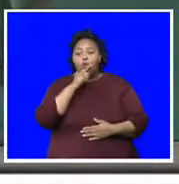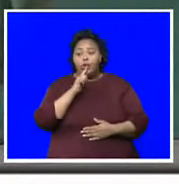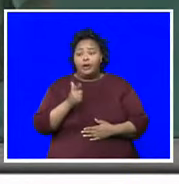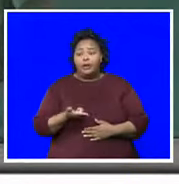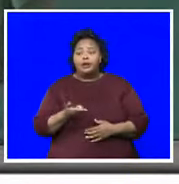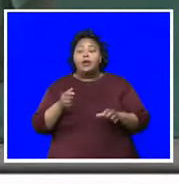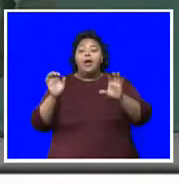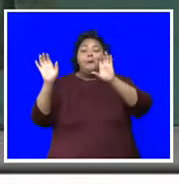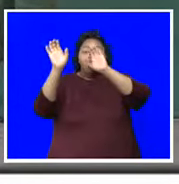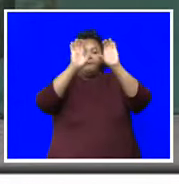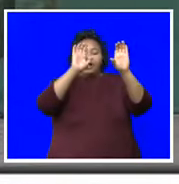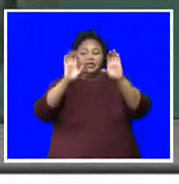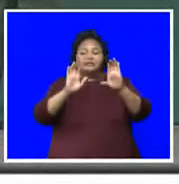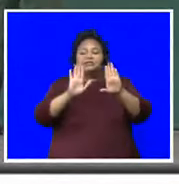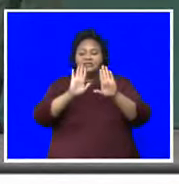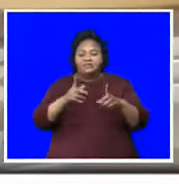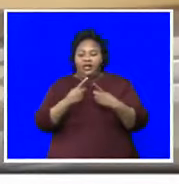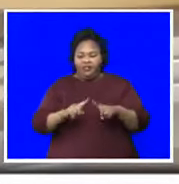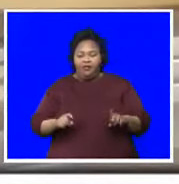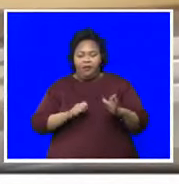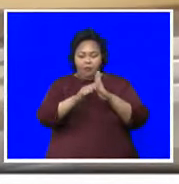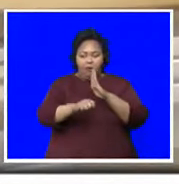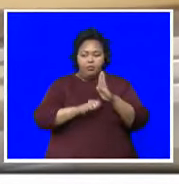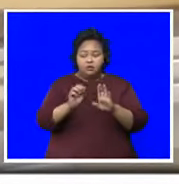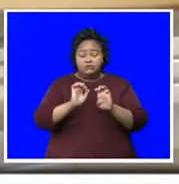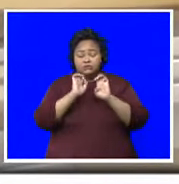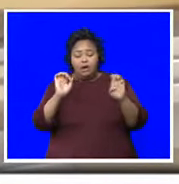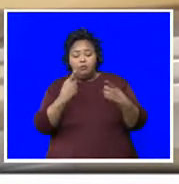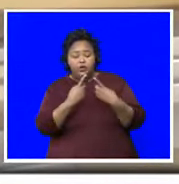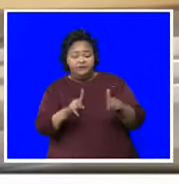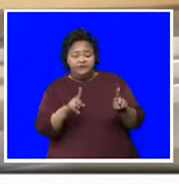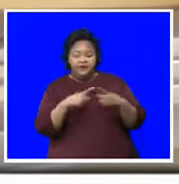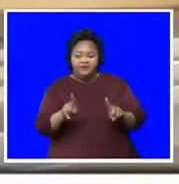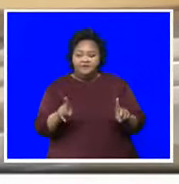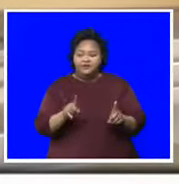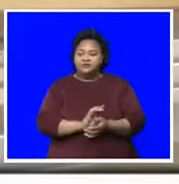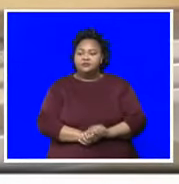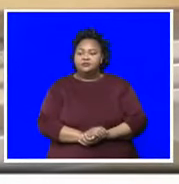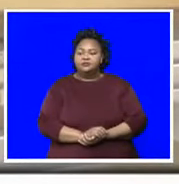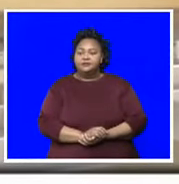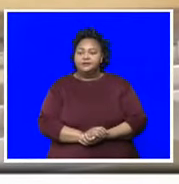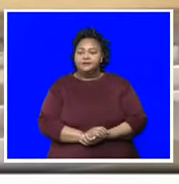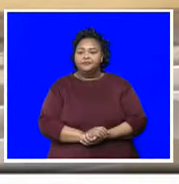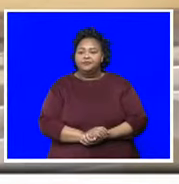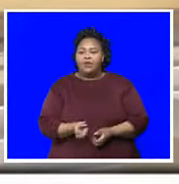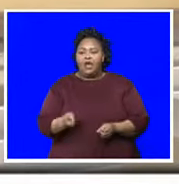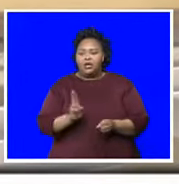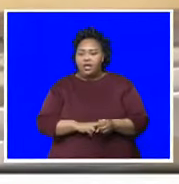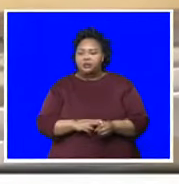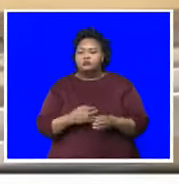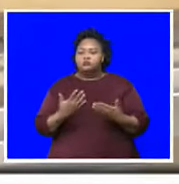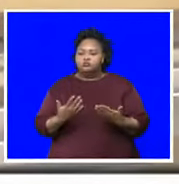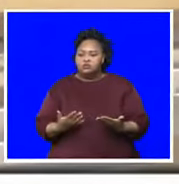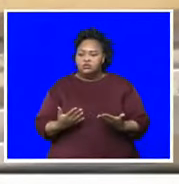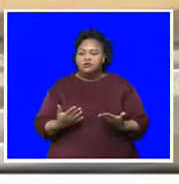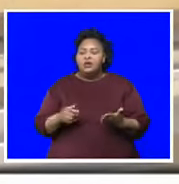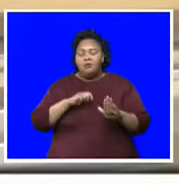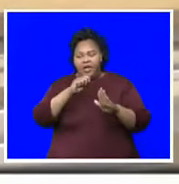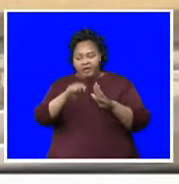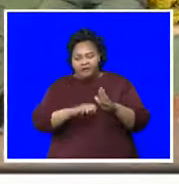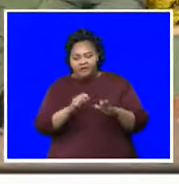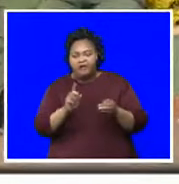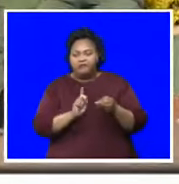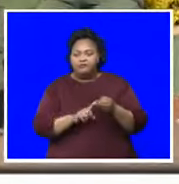Services sikhangisa khona ngemisebenzi yethu lesiyendako kwekuthi sibobani, sendani, nekuthi ke sisukaphi,